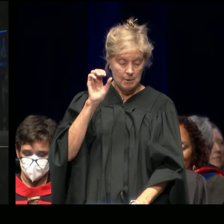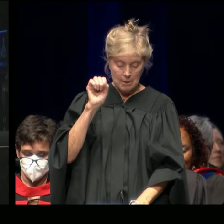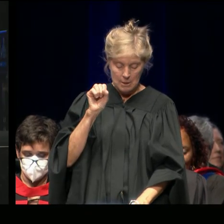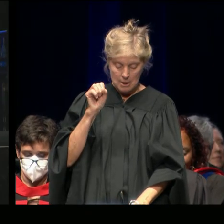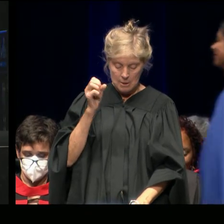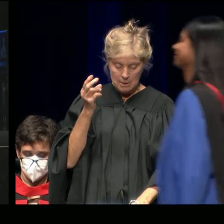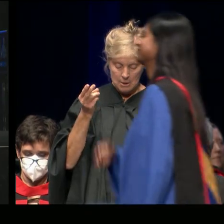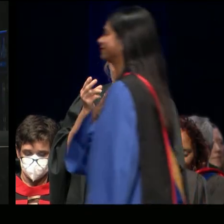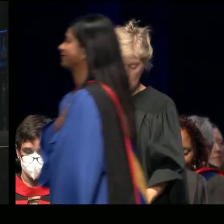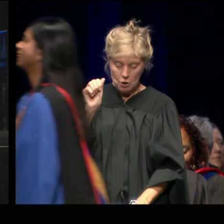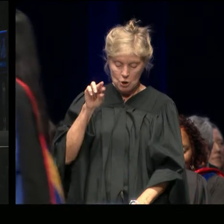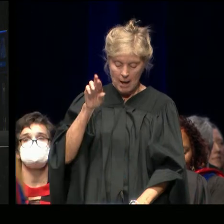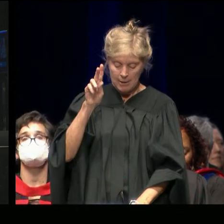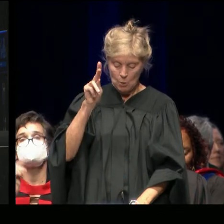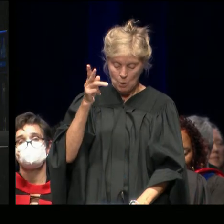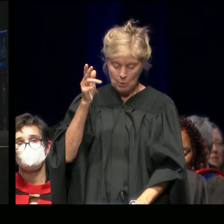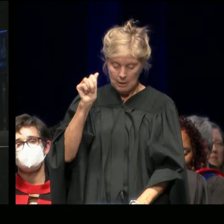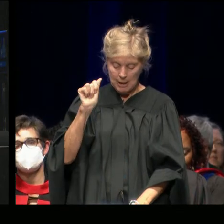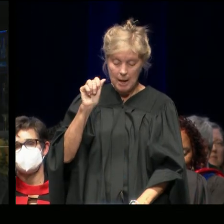Shanuka Tivianath.